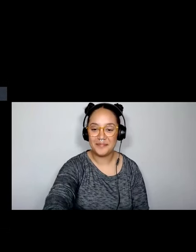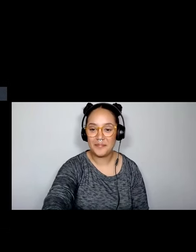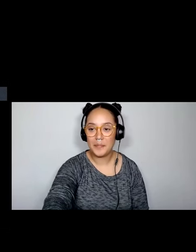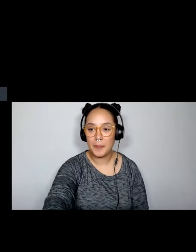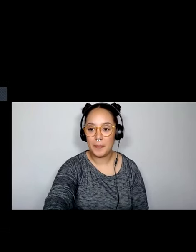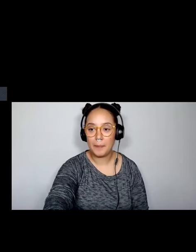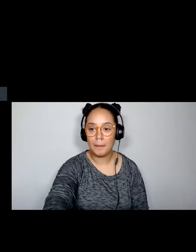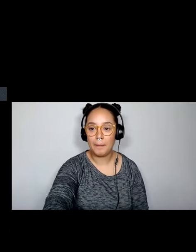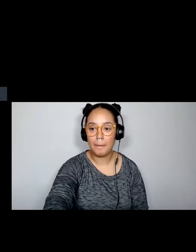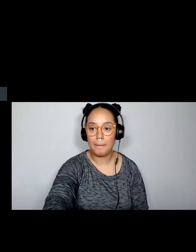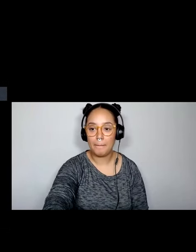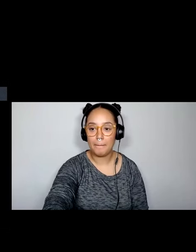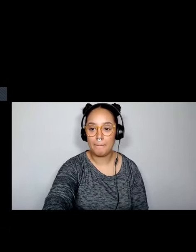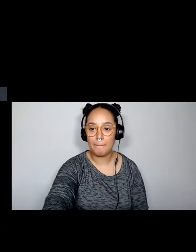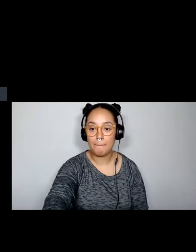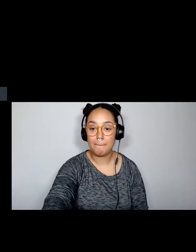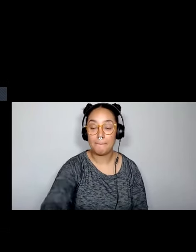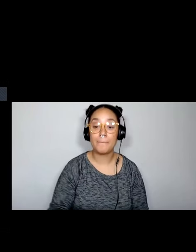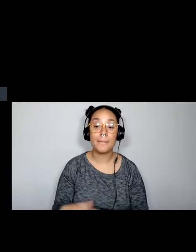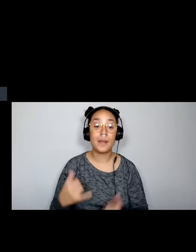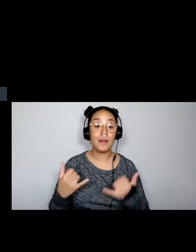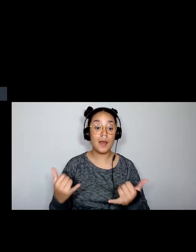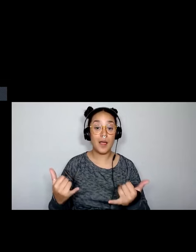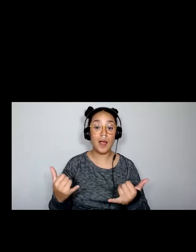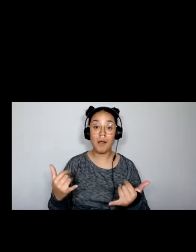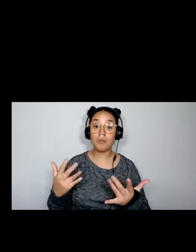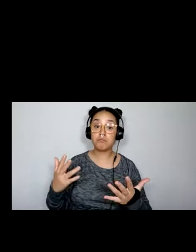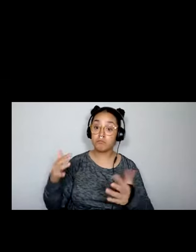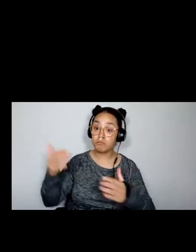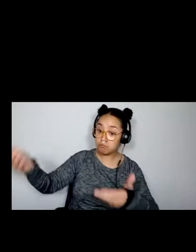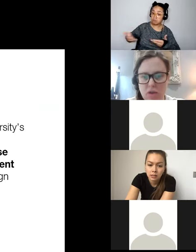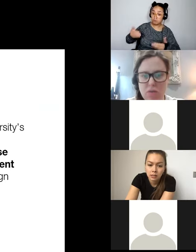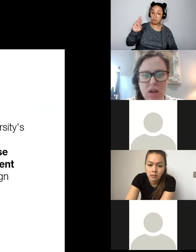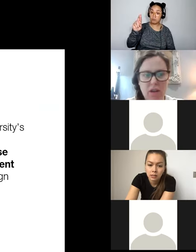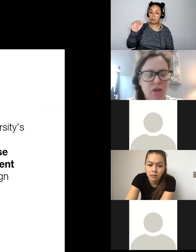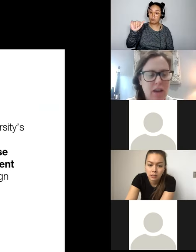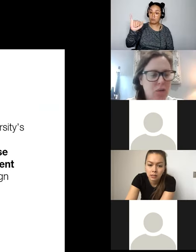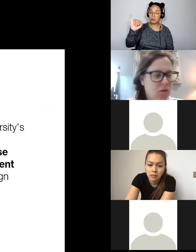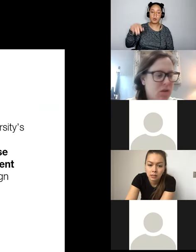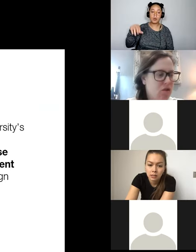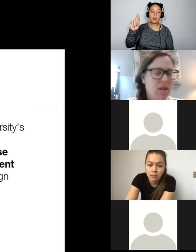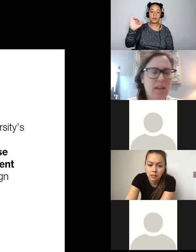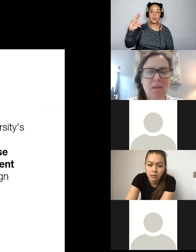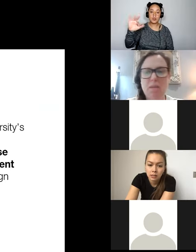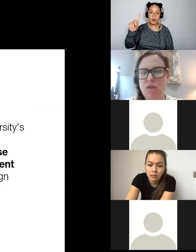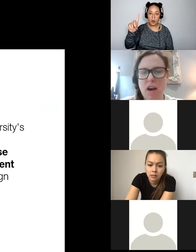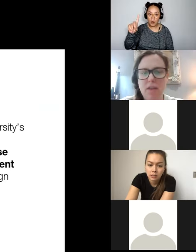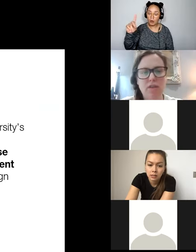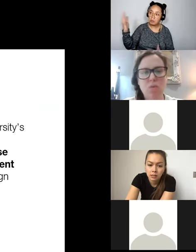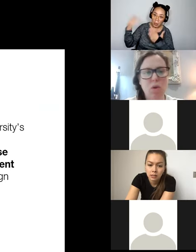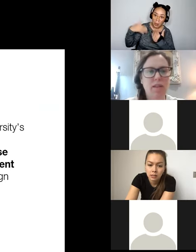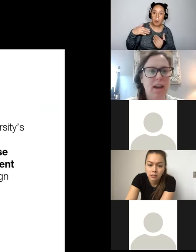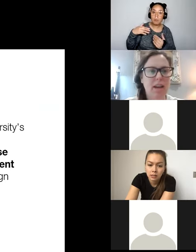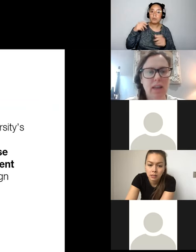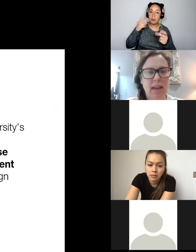I'd now like to invite Richard to come on screen, give a visual description if you're able to Richard, and then maybe if you